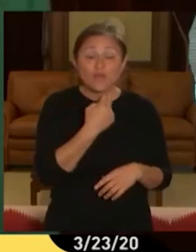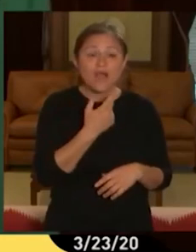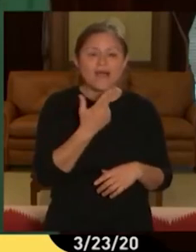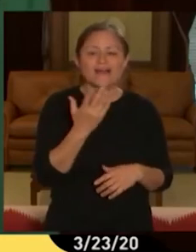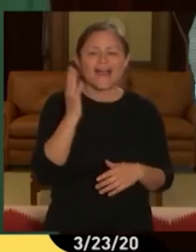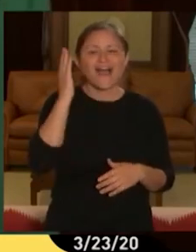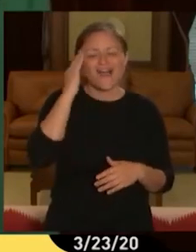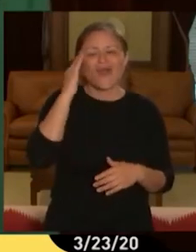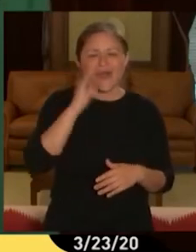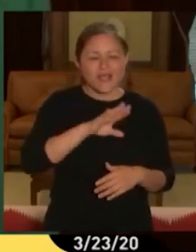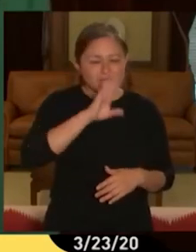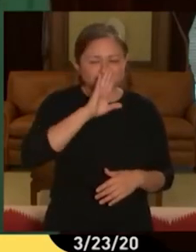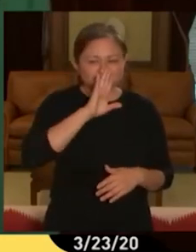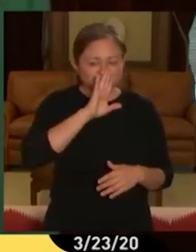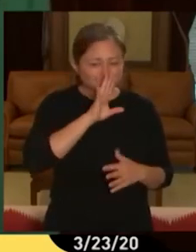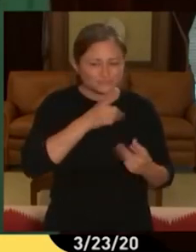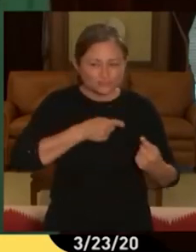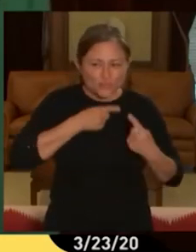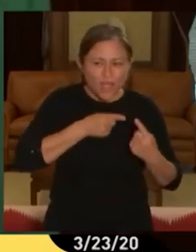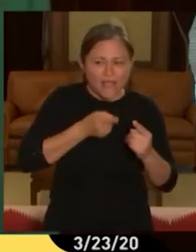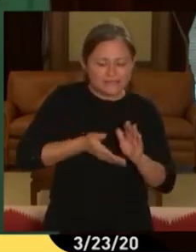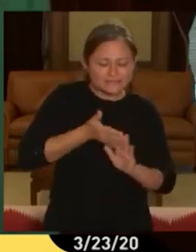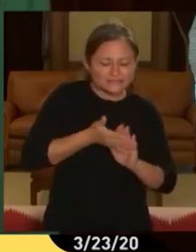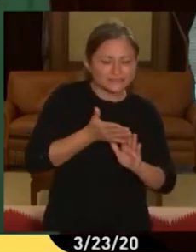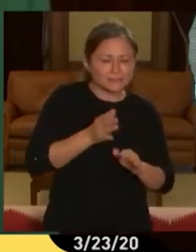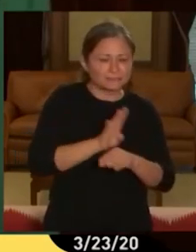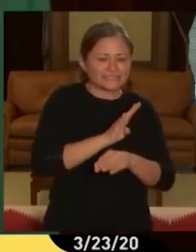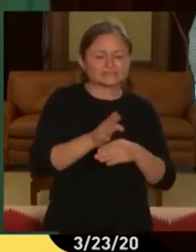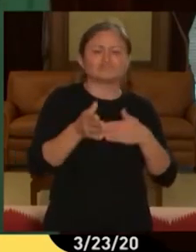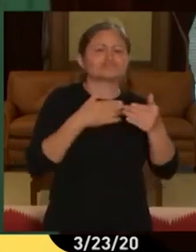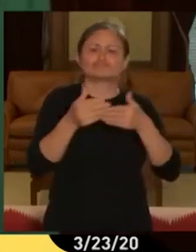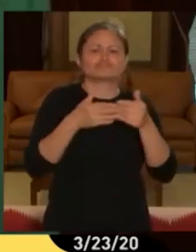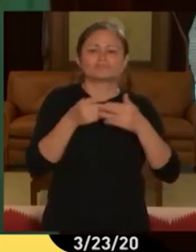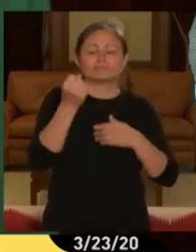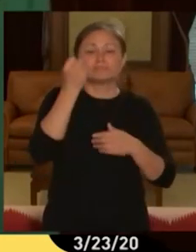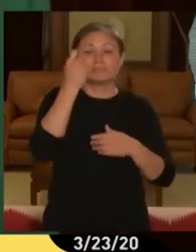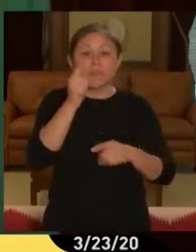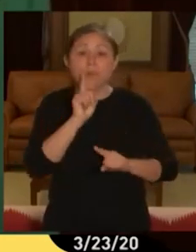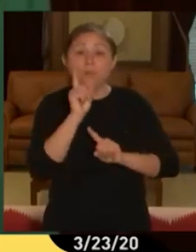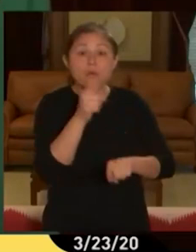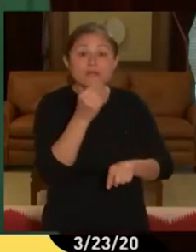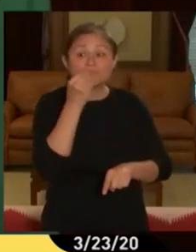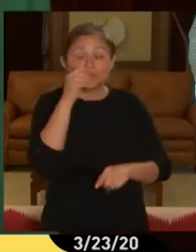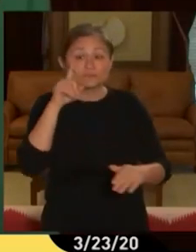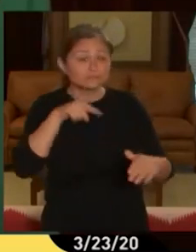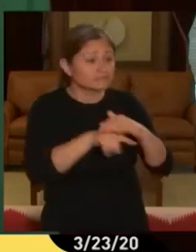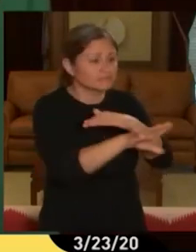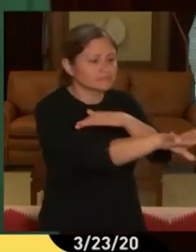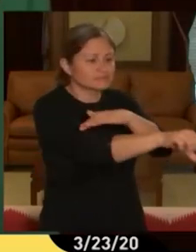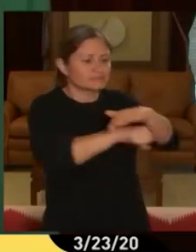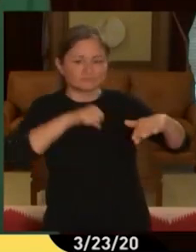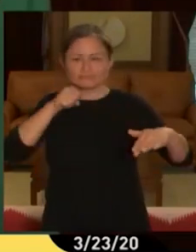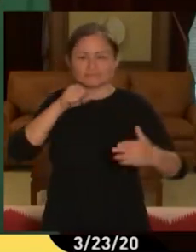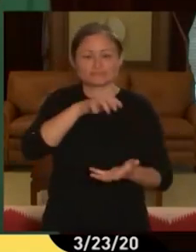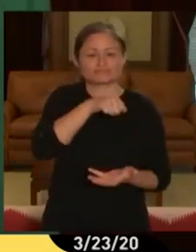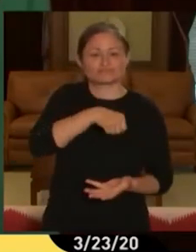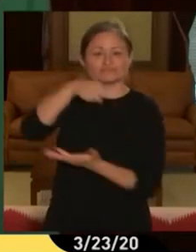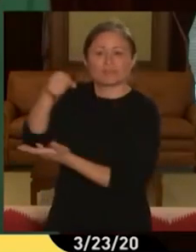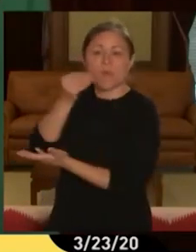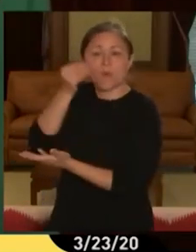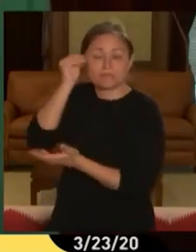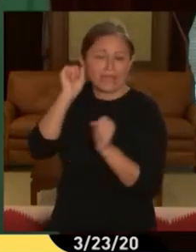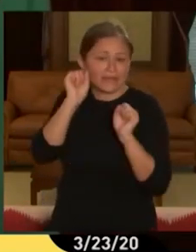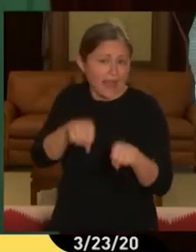from providing to-go and delivery service, as many restaurants are currently doing. Many of